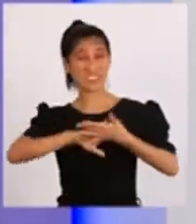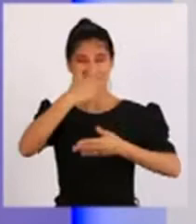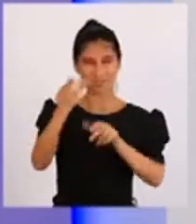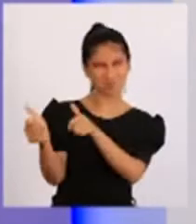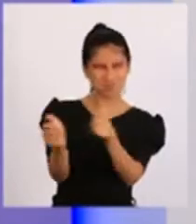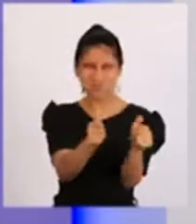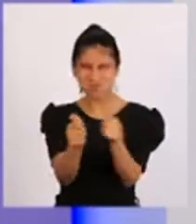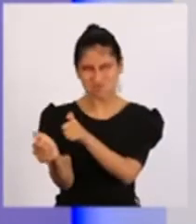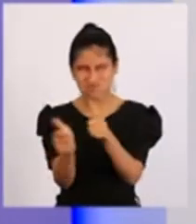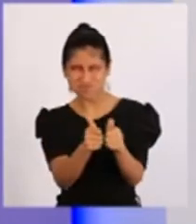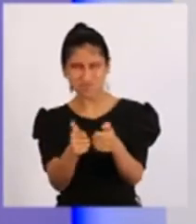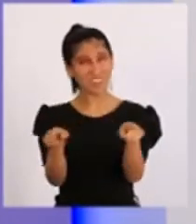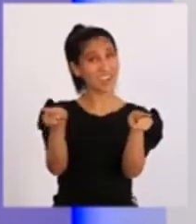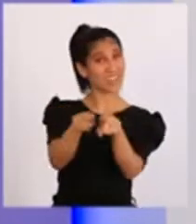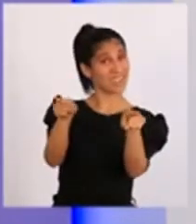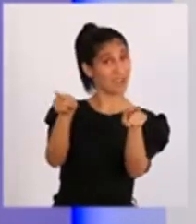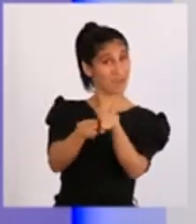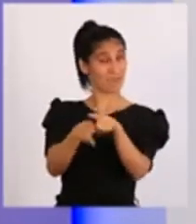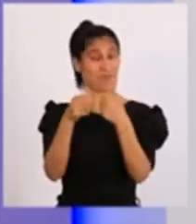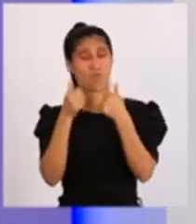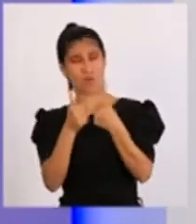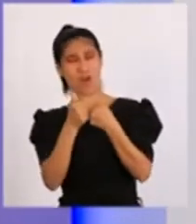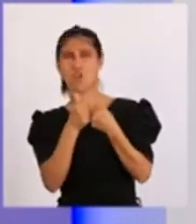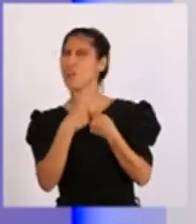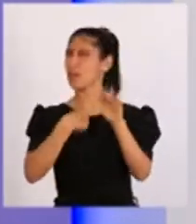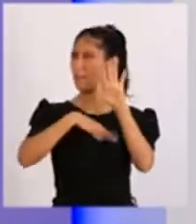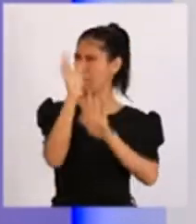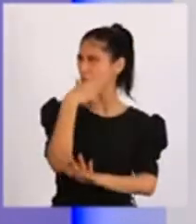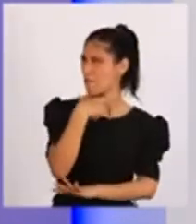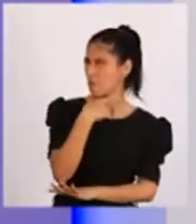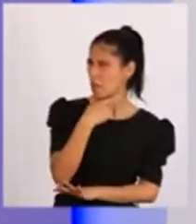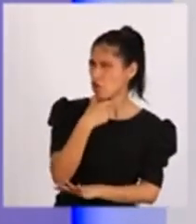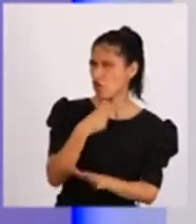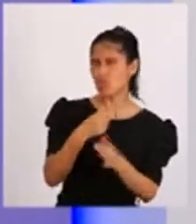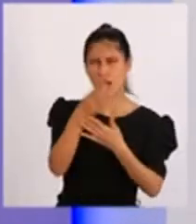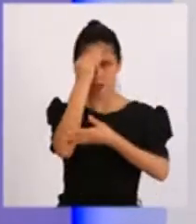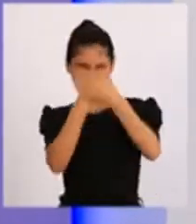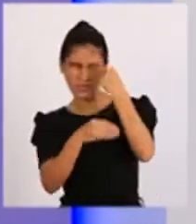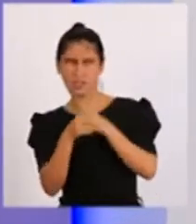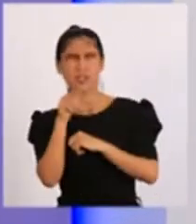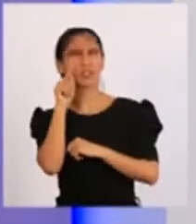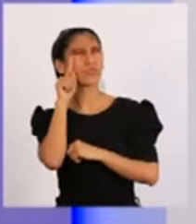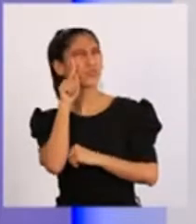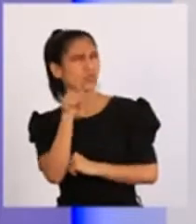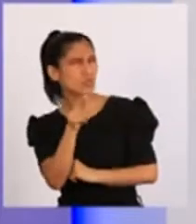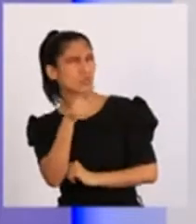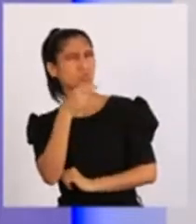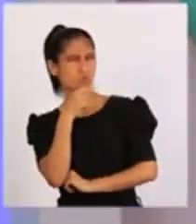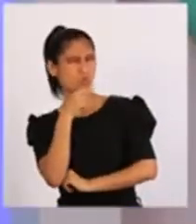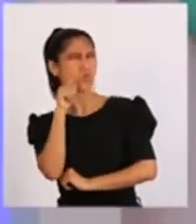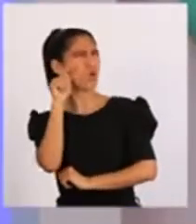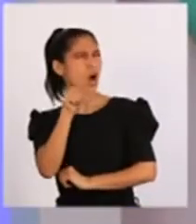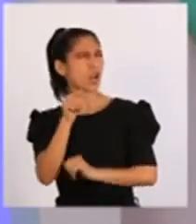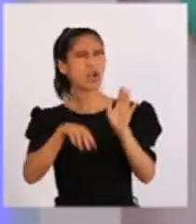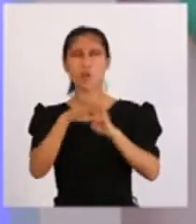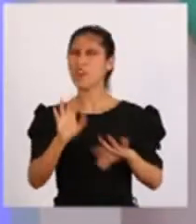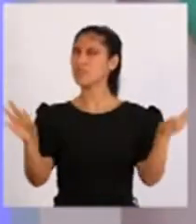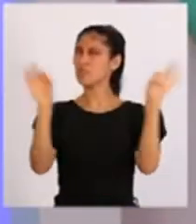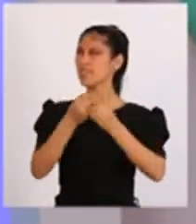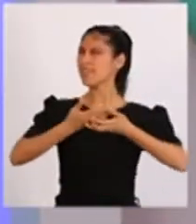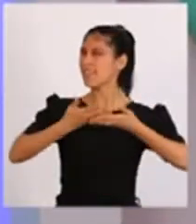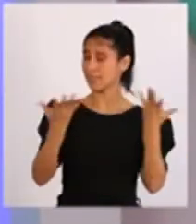games. And also, I would very much like to know, why is water important?